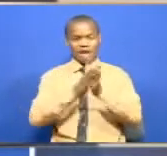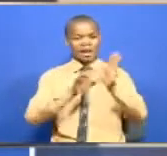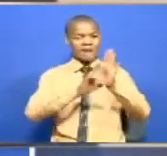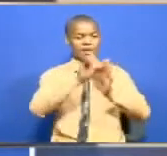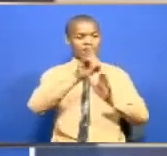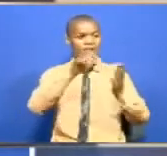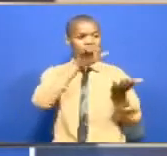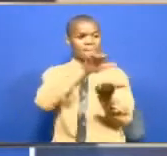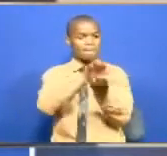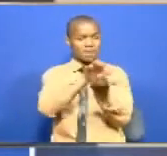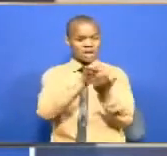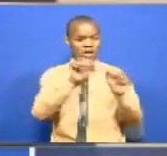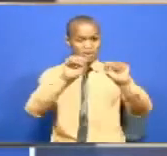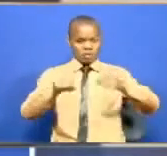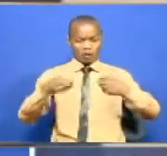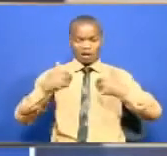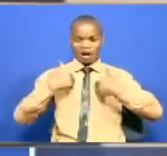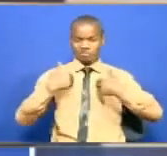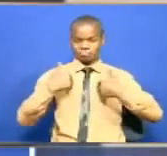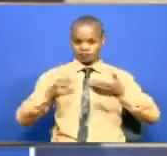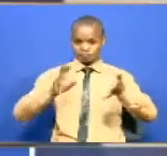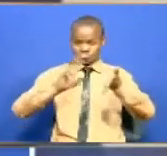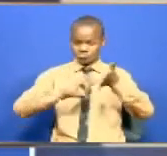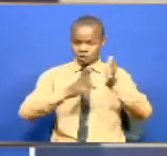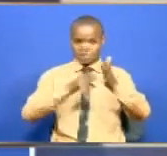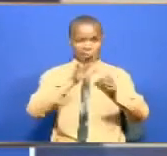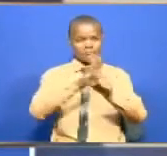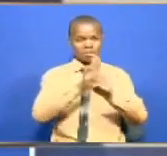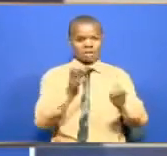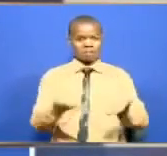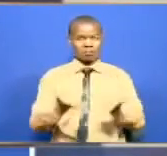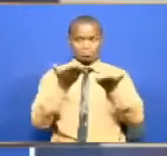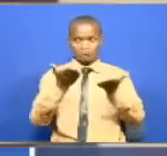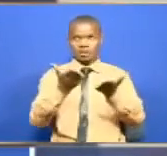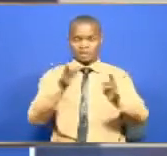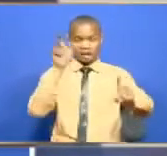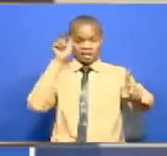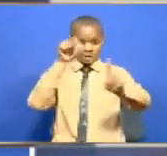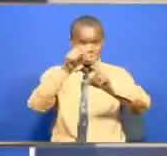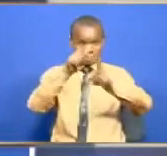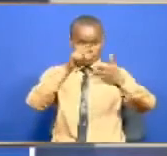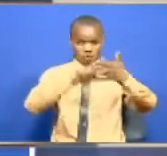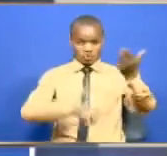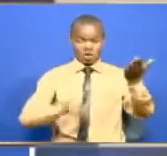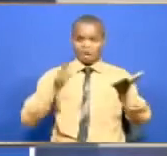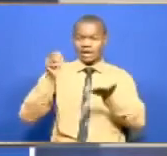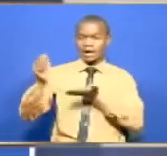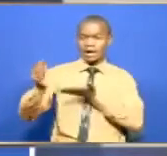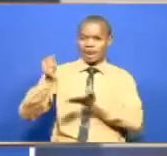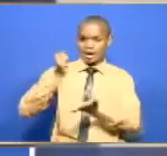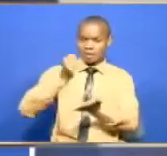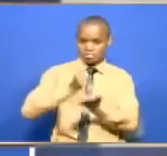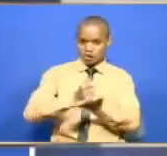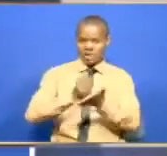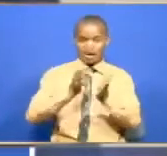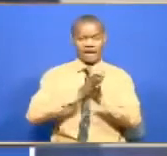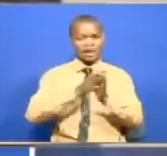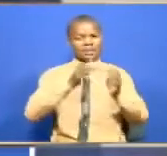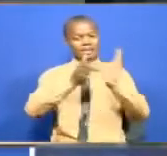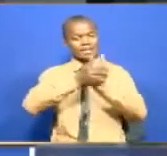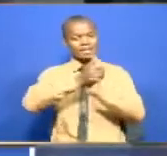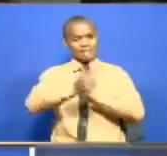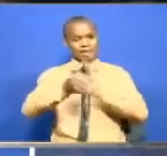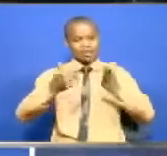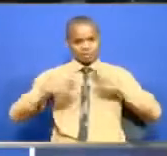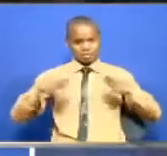a number of projects, and all of them basically follow one goal: to create employment, to skill people and to bring them into